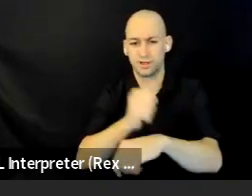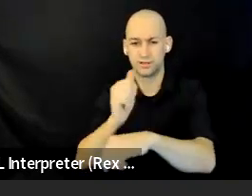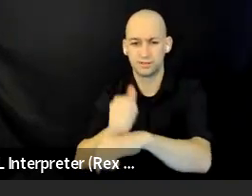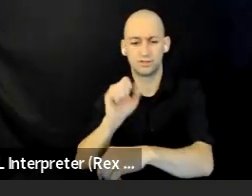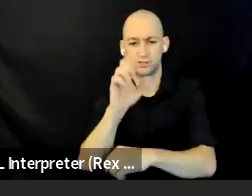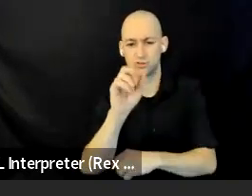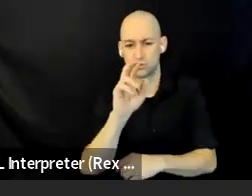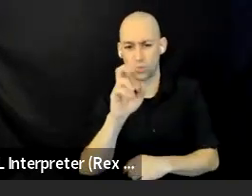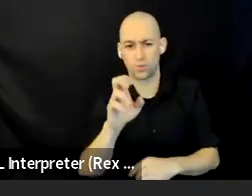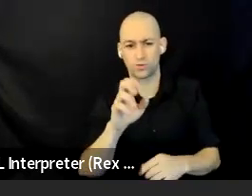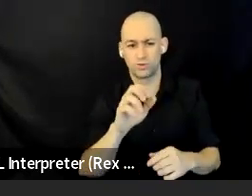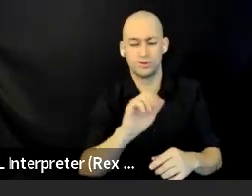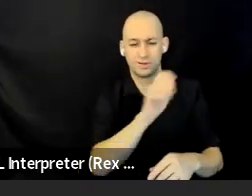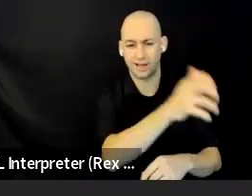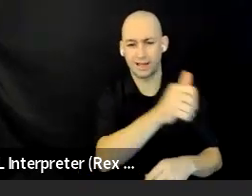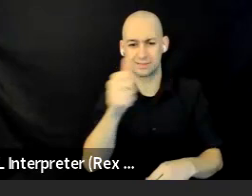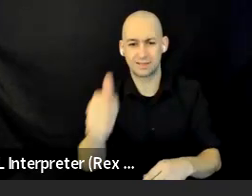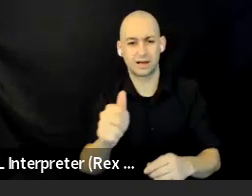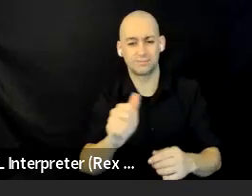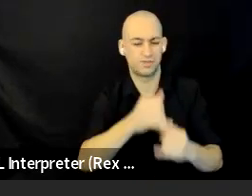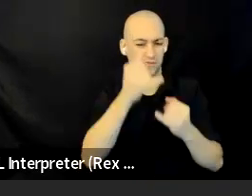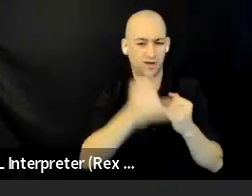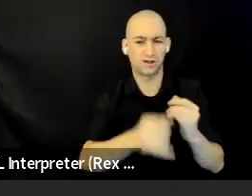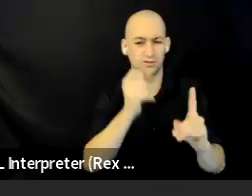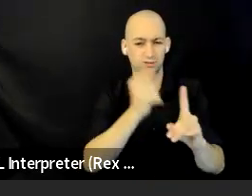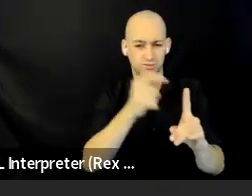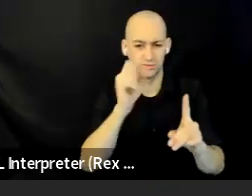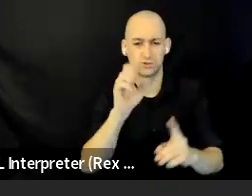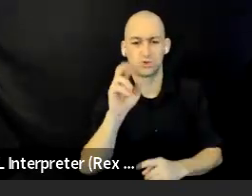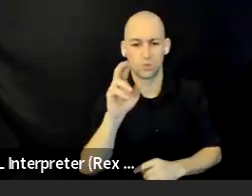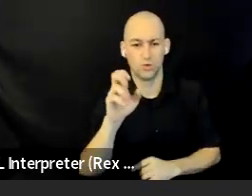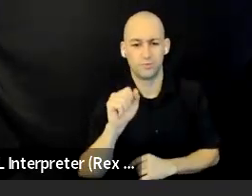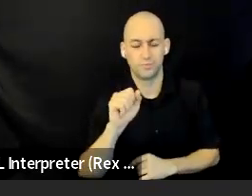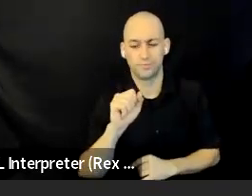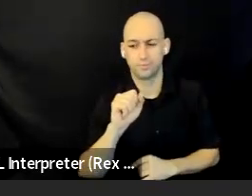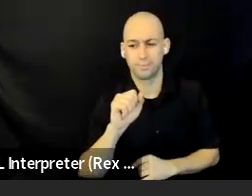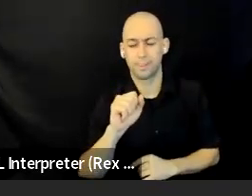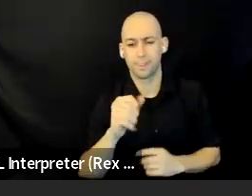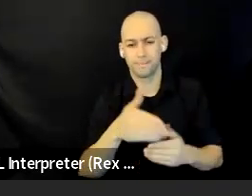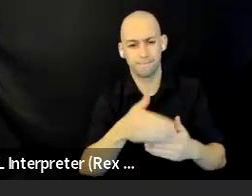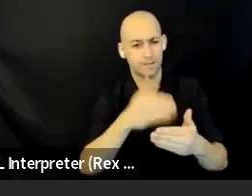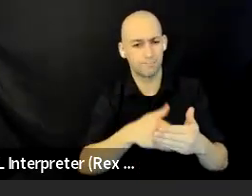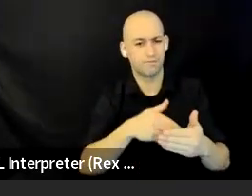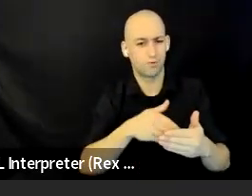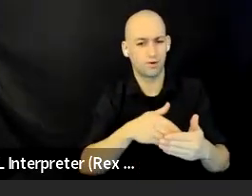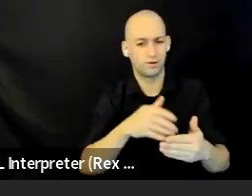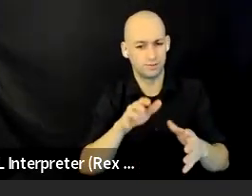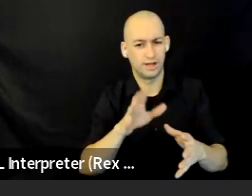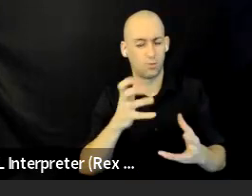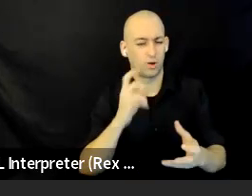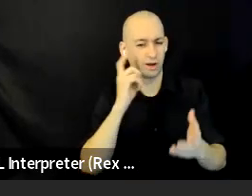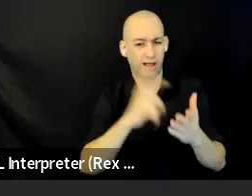ultimate consensus scores. Before presenting these staff recommendations, I would like to acknowledge those who have contributed towards this